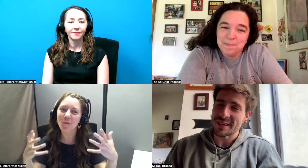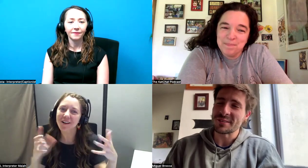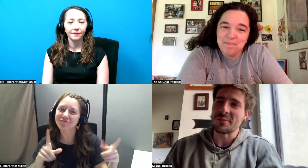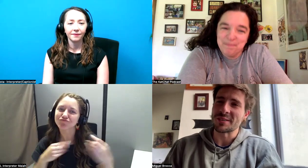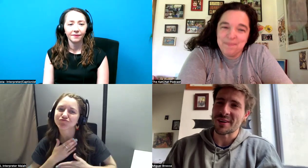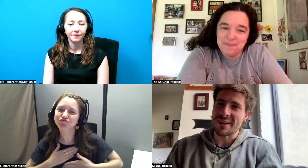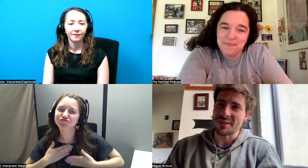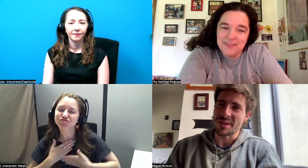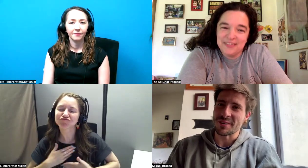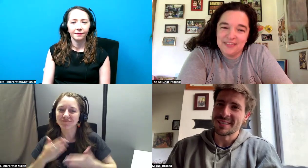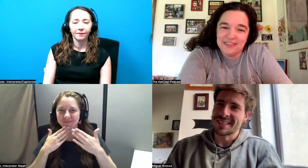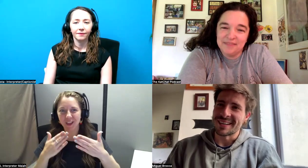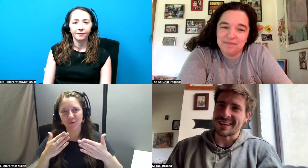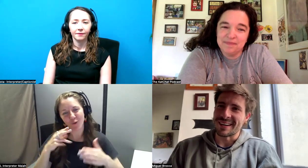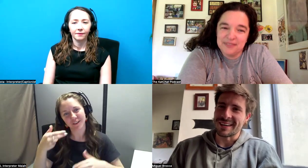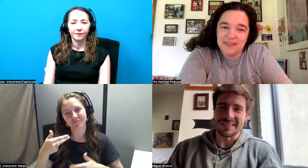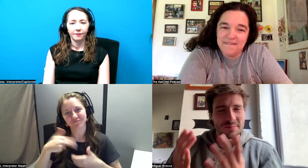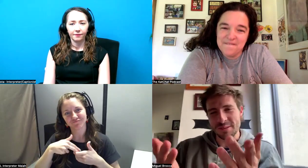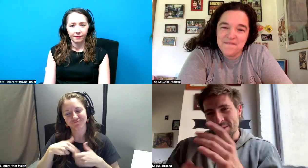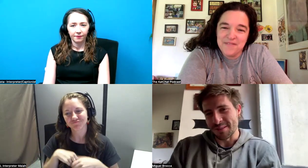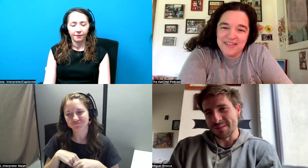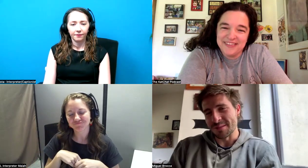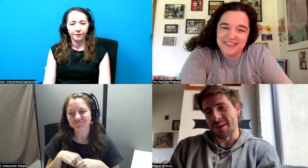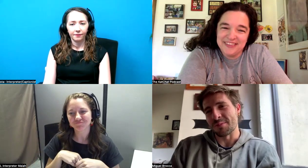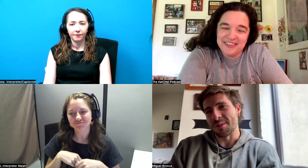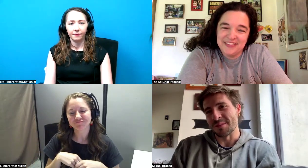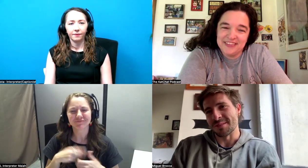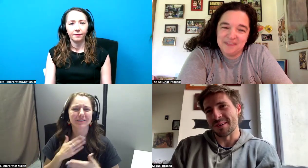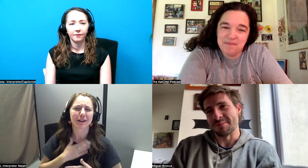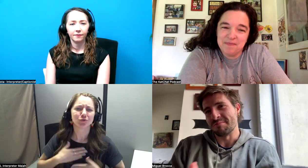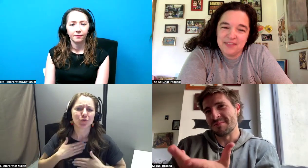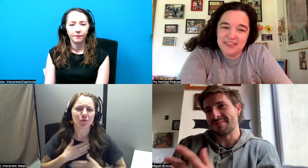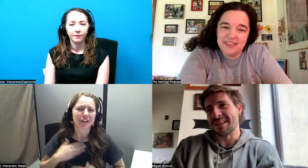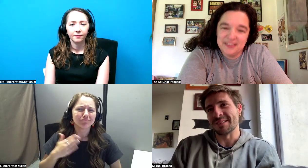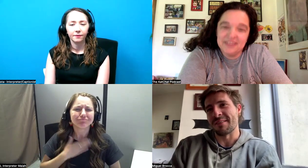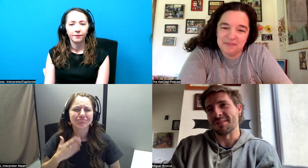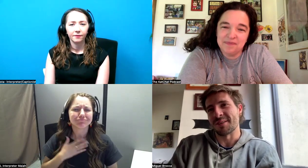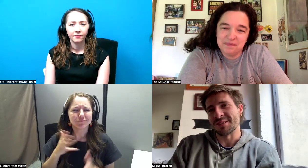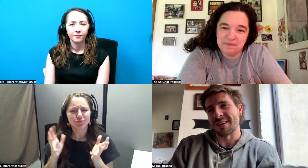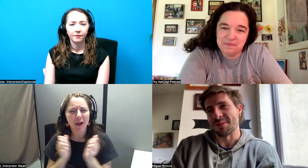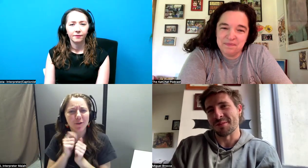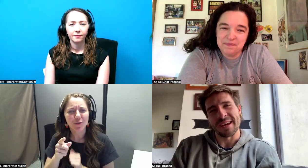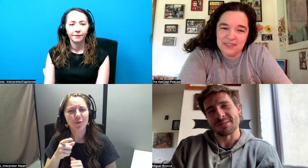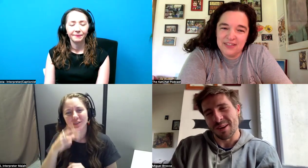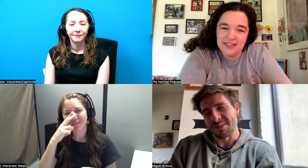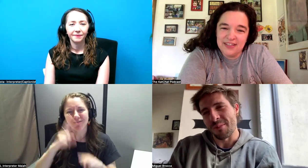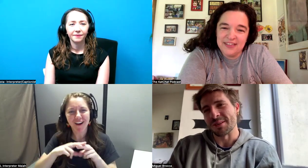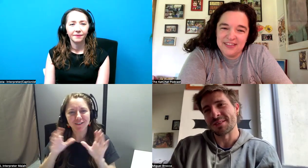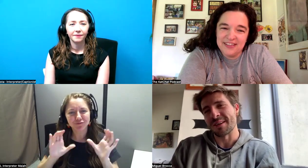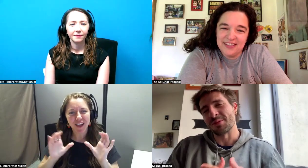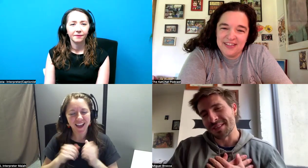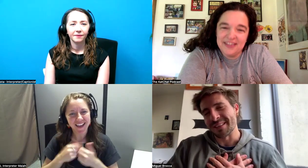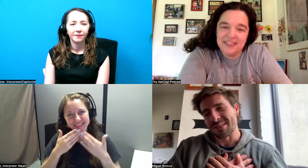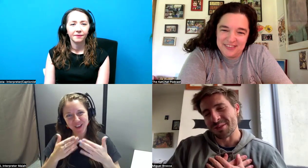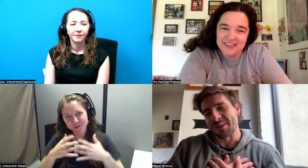pleasure. Thank you so much for having me here. It's been a joy to talk with you and just know get to have this fun chat with you. Thank you so much.